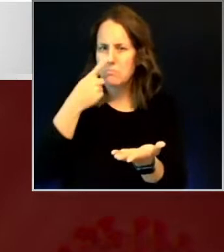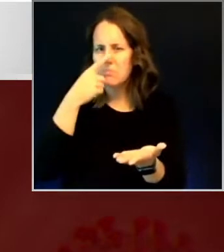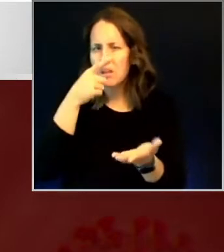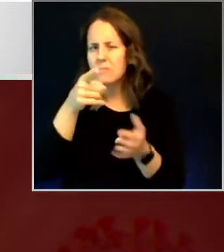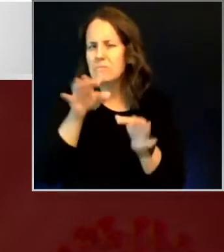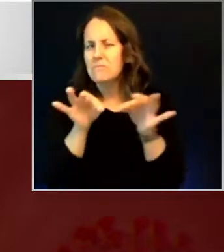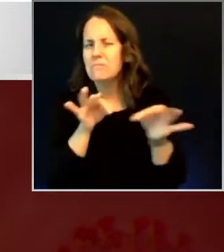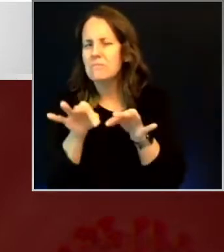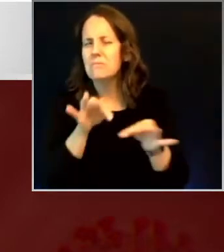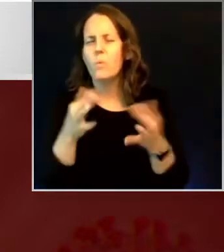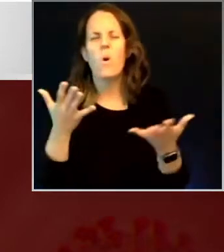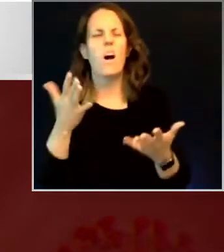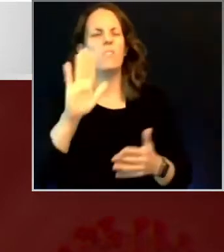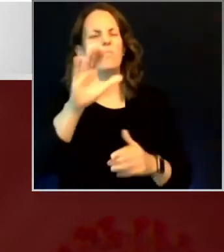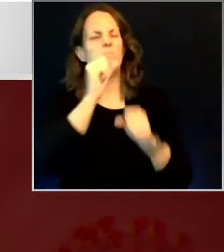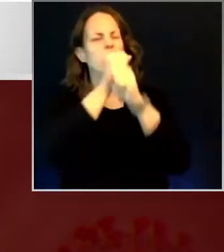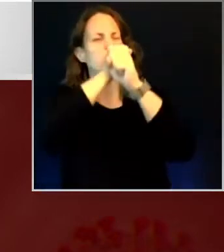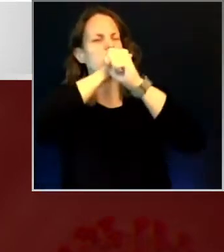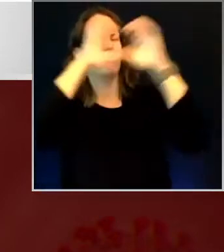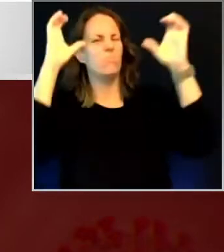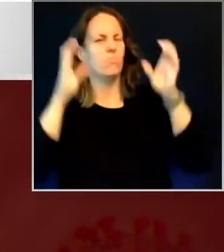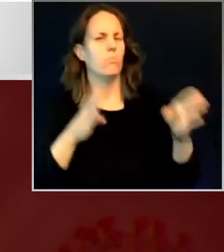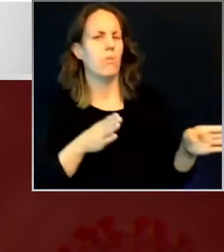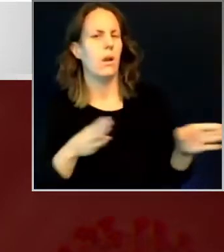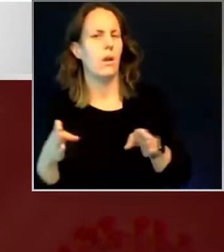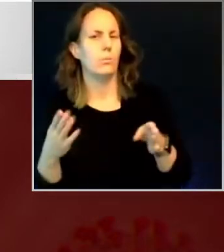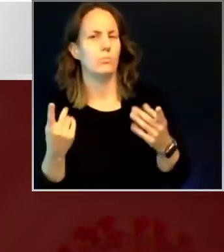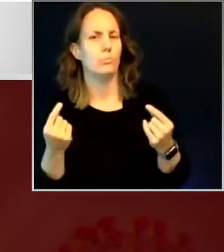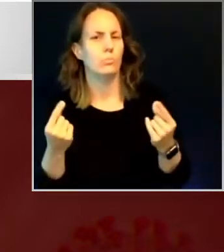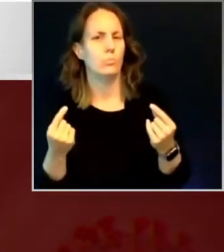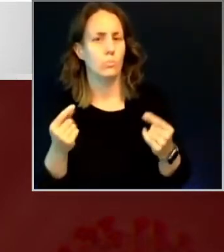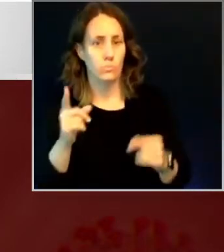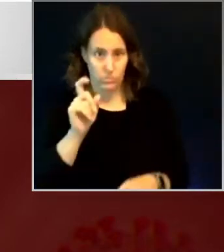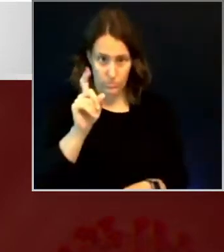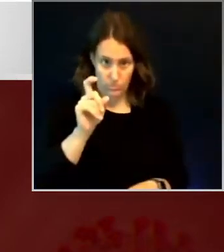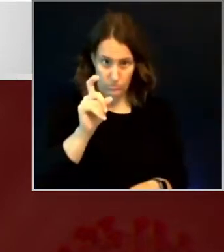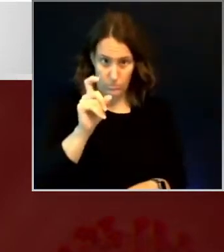those mass vaccination sites across the state as well?